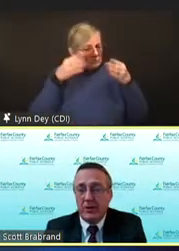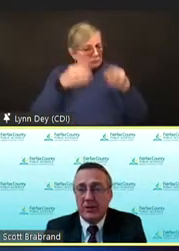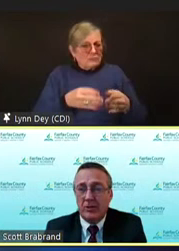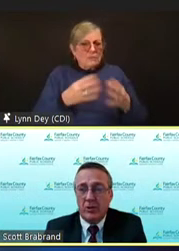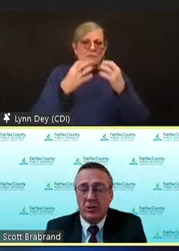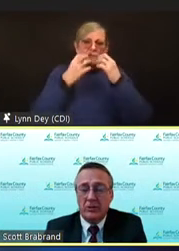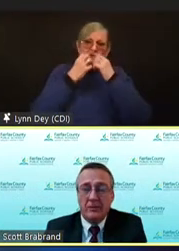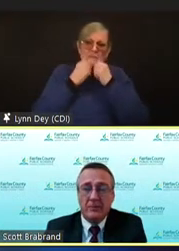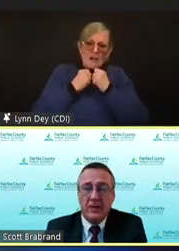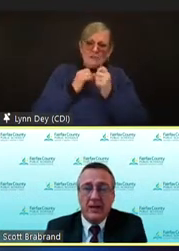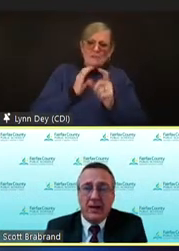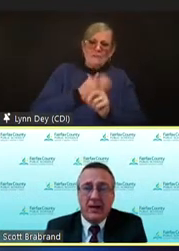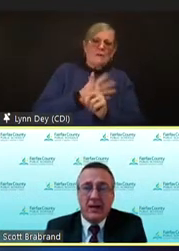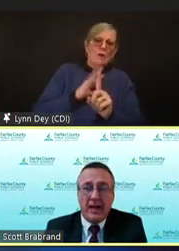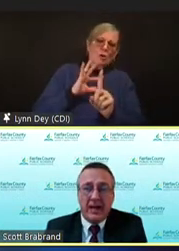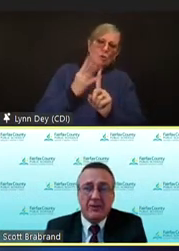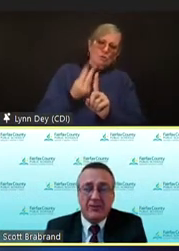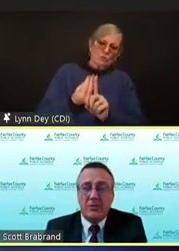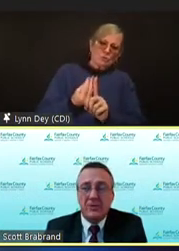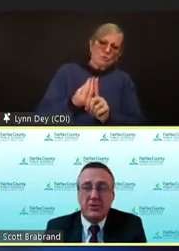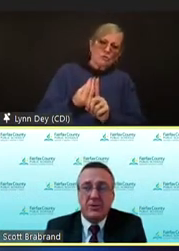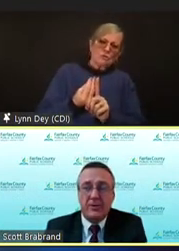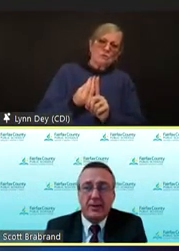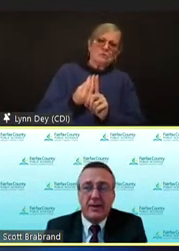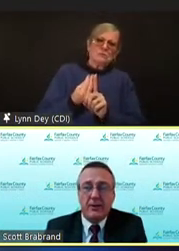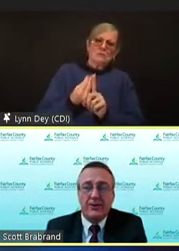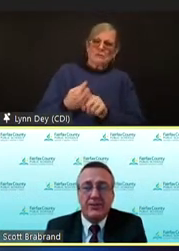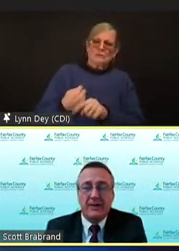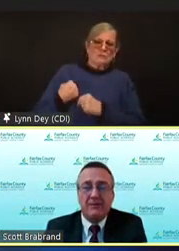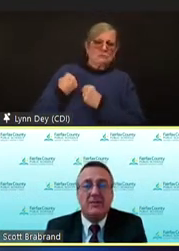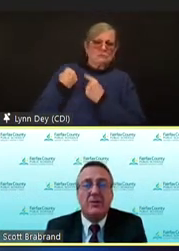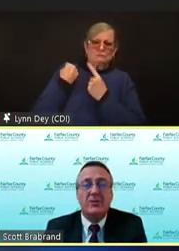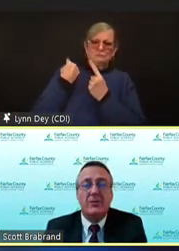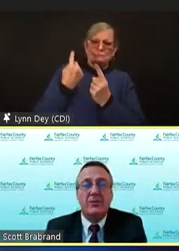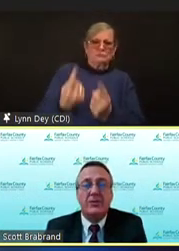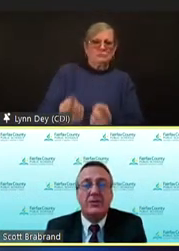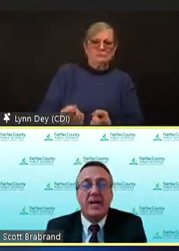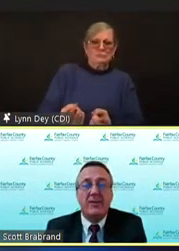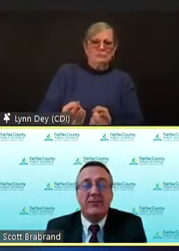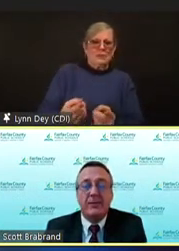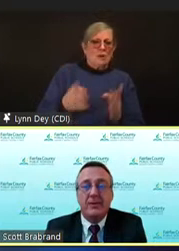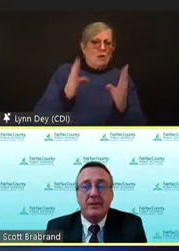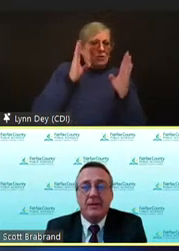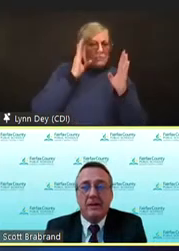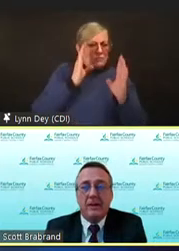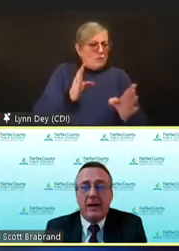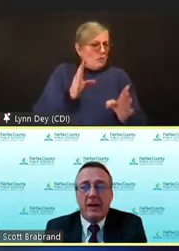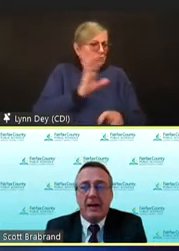about all year long, and the focus on the health and safety of our students and staff.